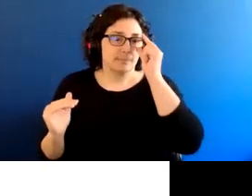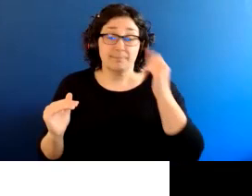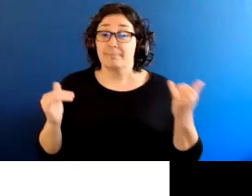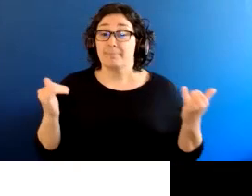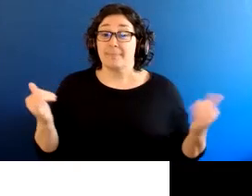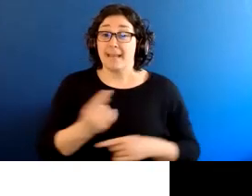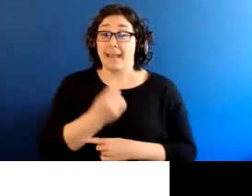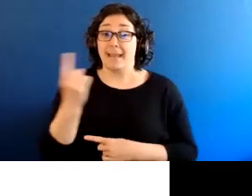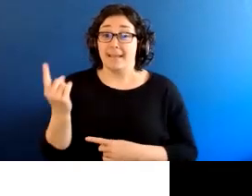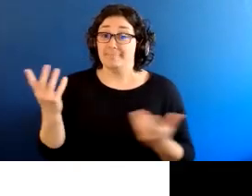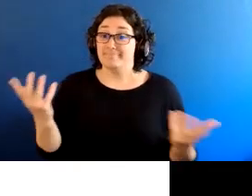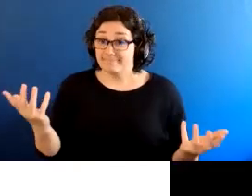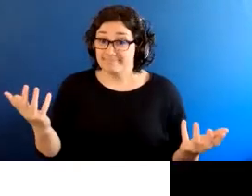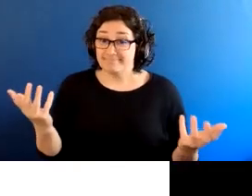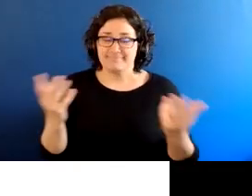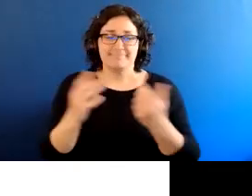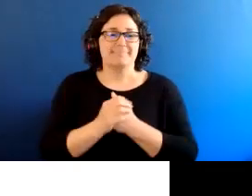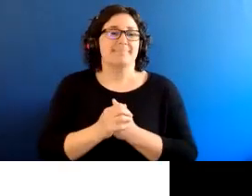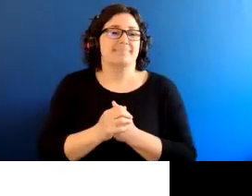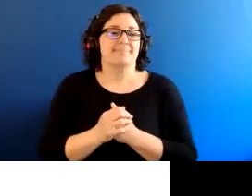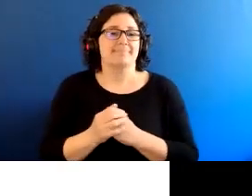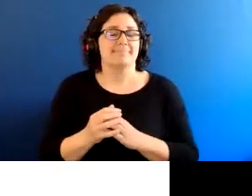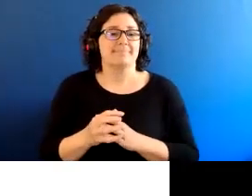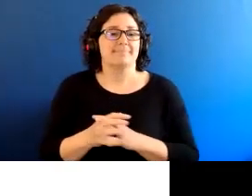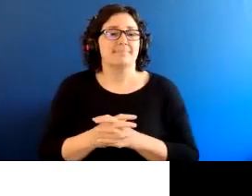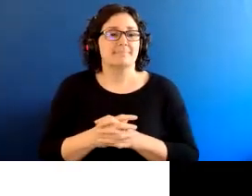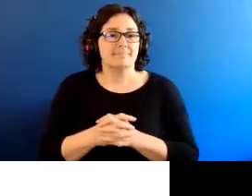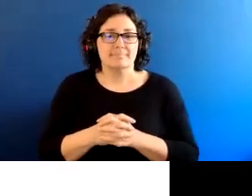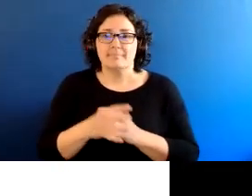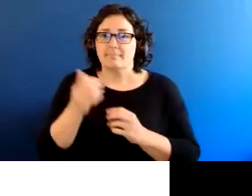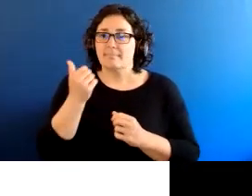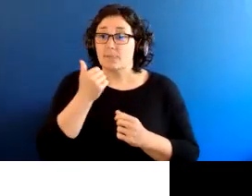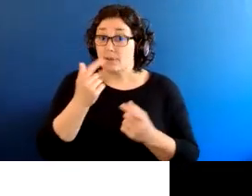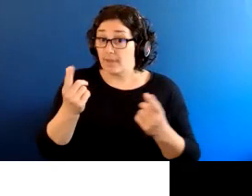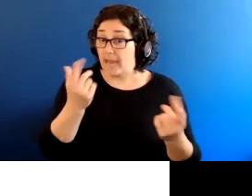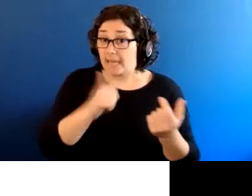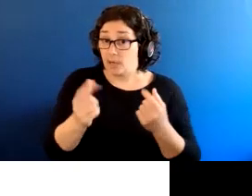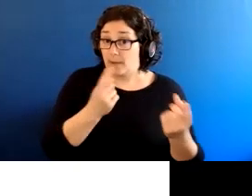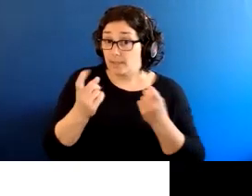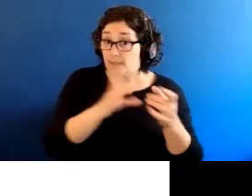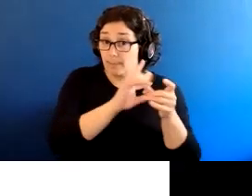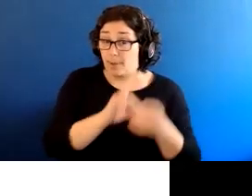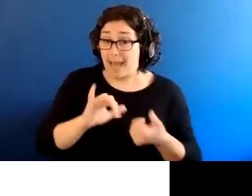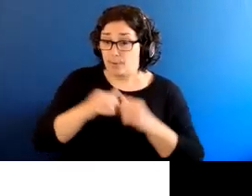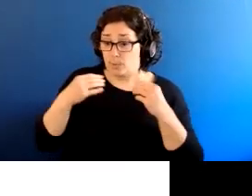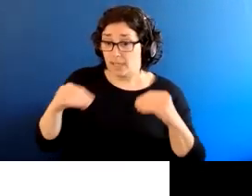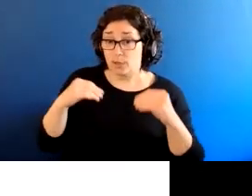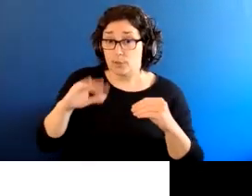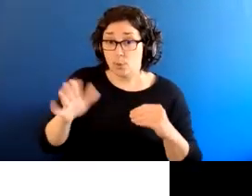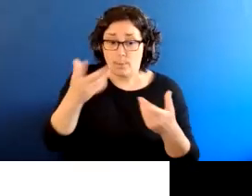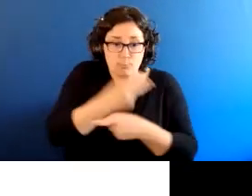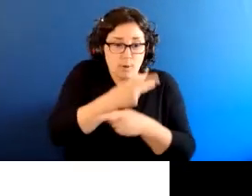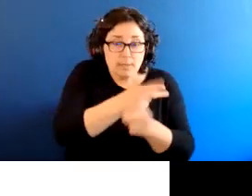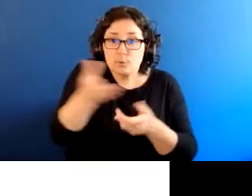So now on to today's session. Do you have questions about how you can sell your goods or services to the